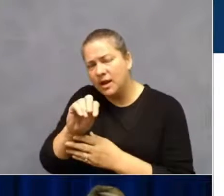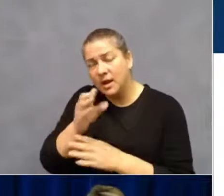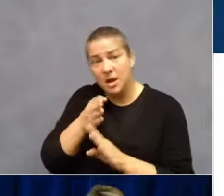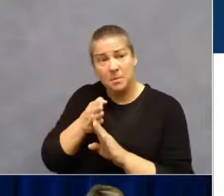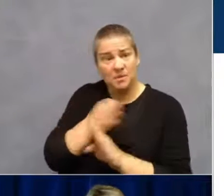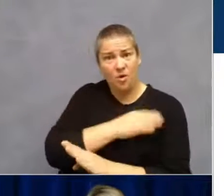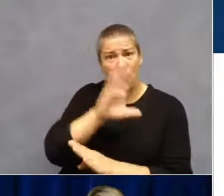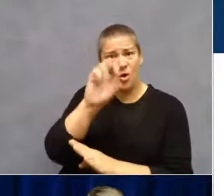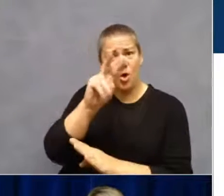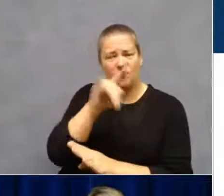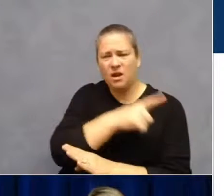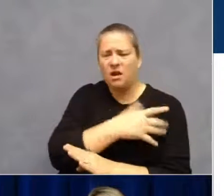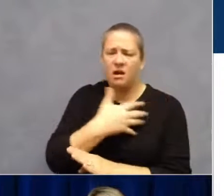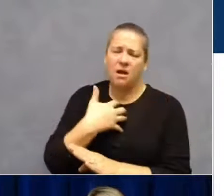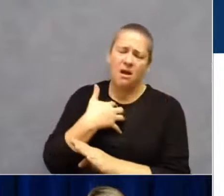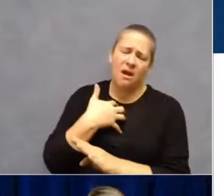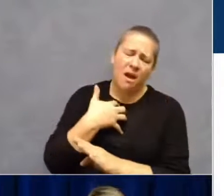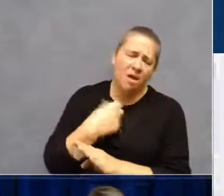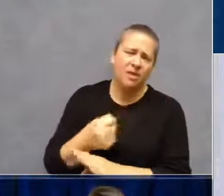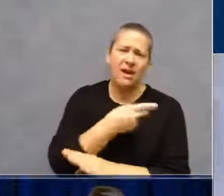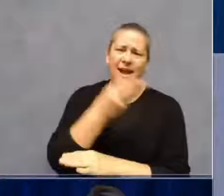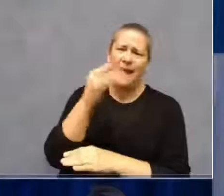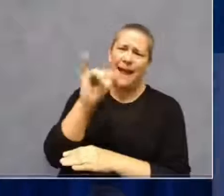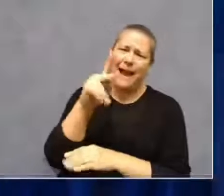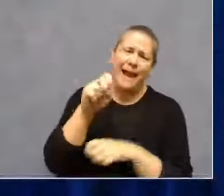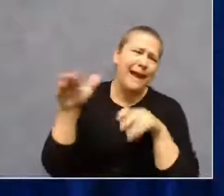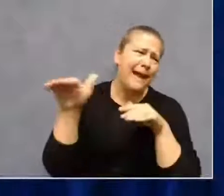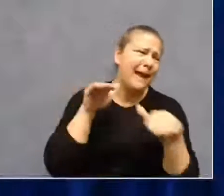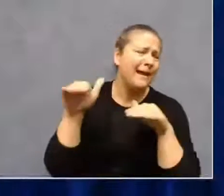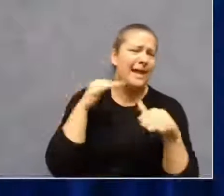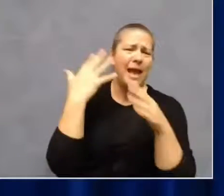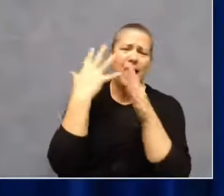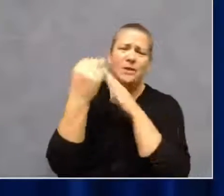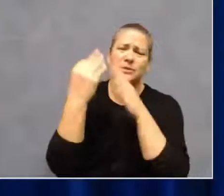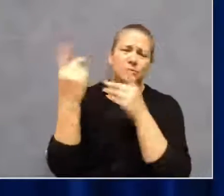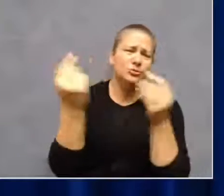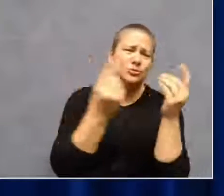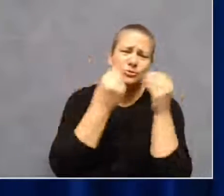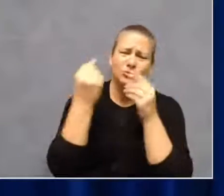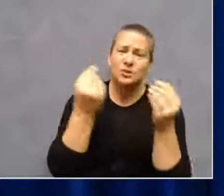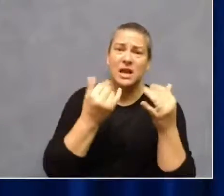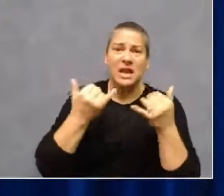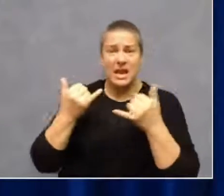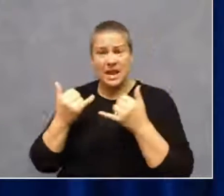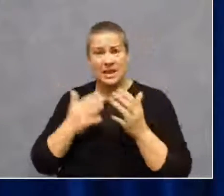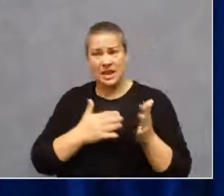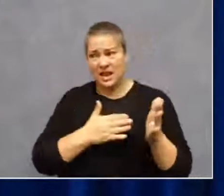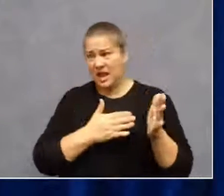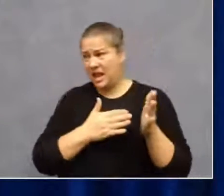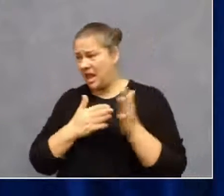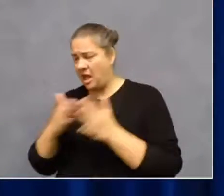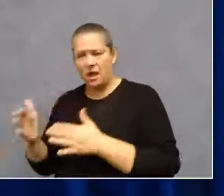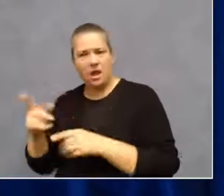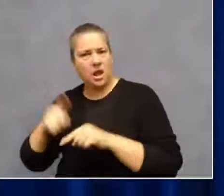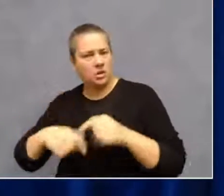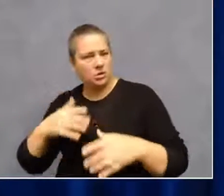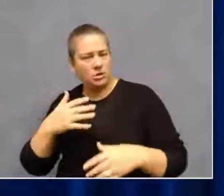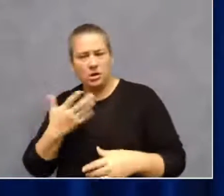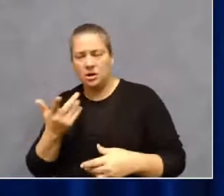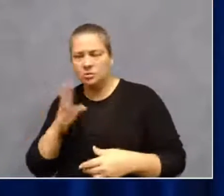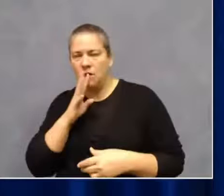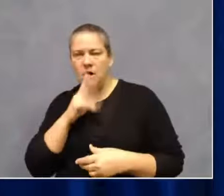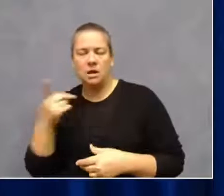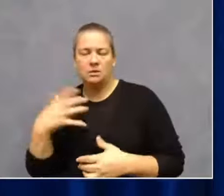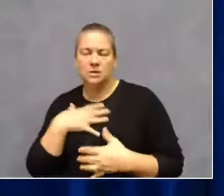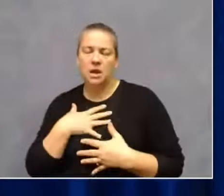healthy, loved hiking and the outdoors. But now he couldn't even talk without being short of breath or suffering from a